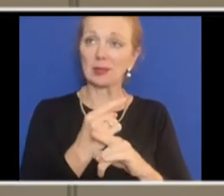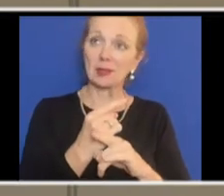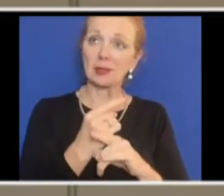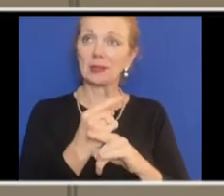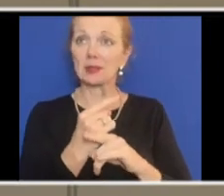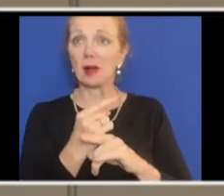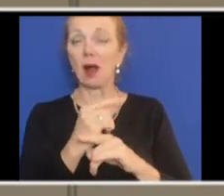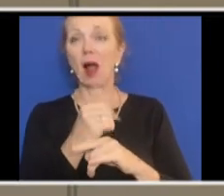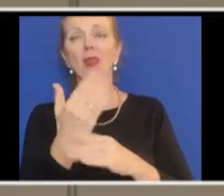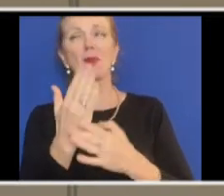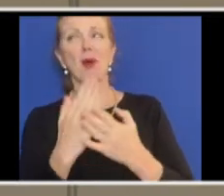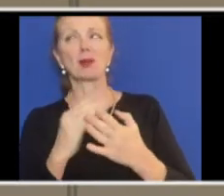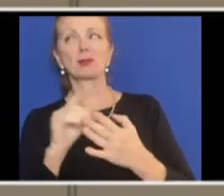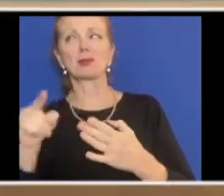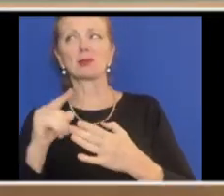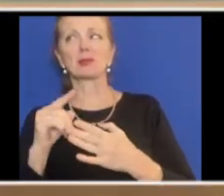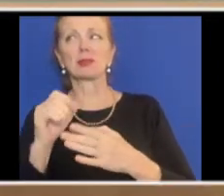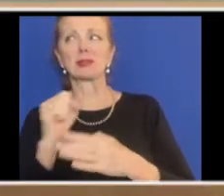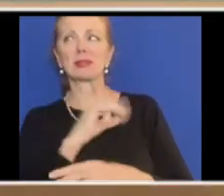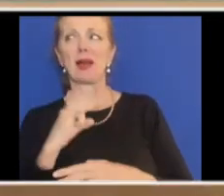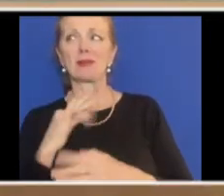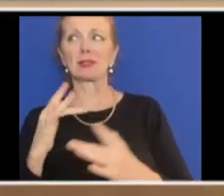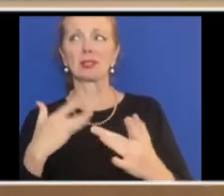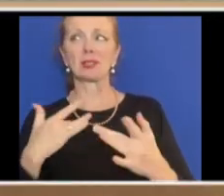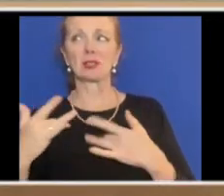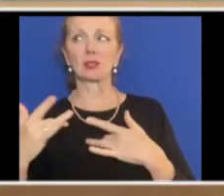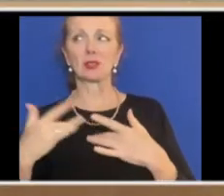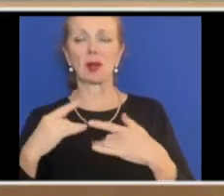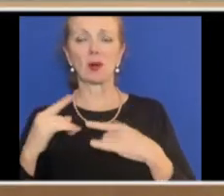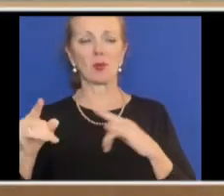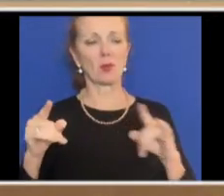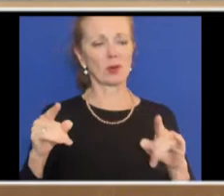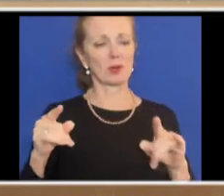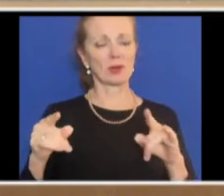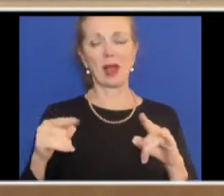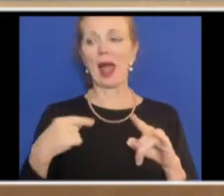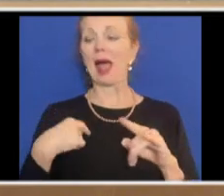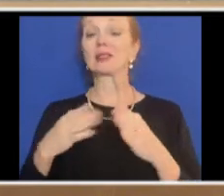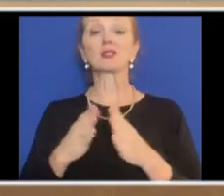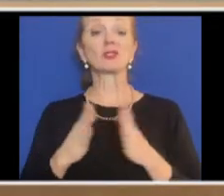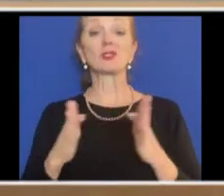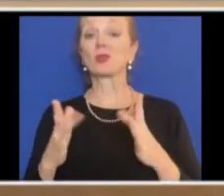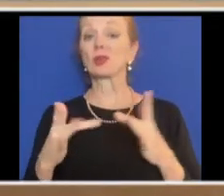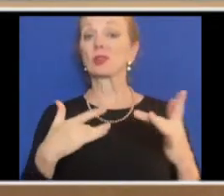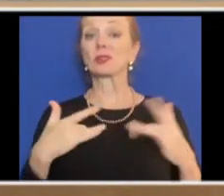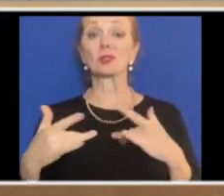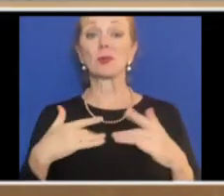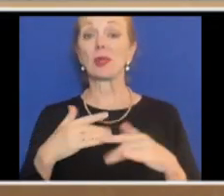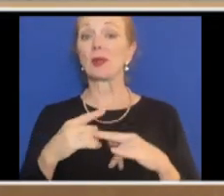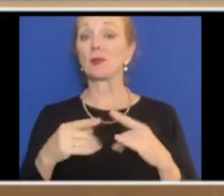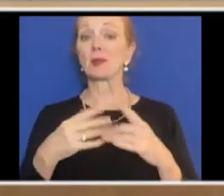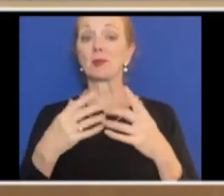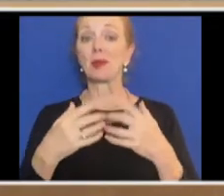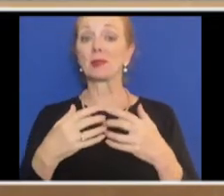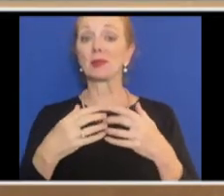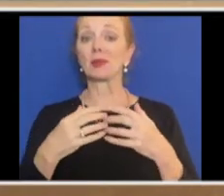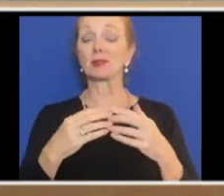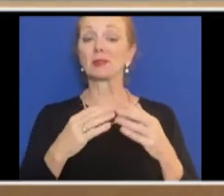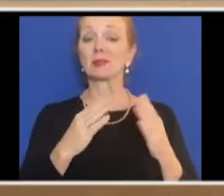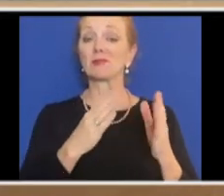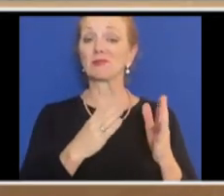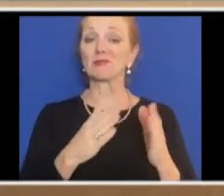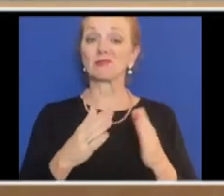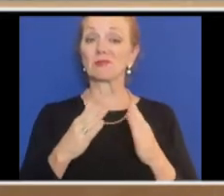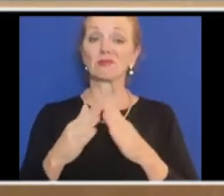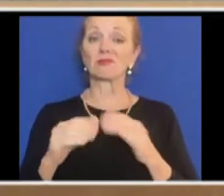parts of the parcels that staff is concerned about I think there's just a general concern about the manufacturing Logistics that are